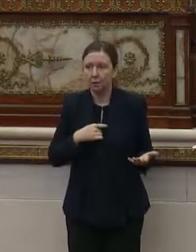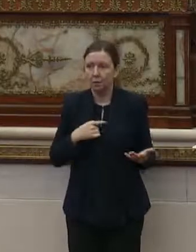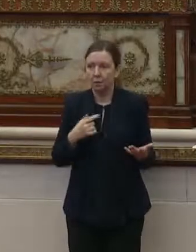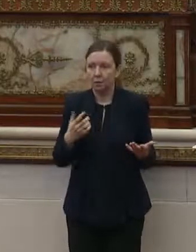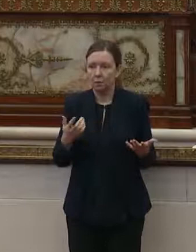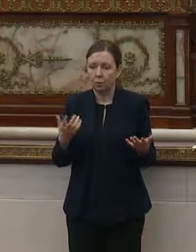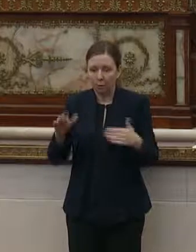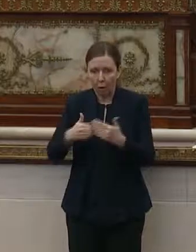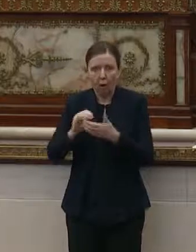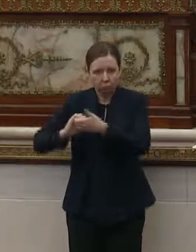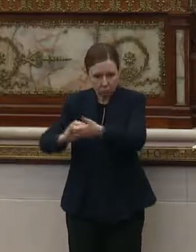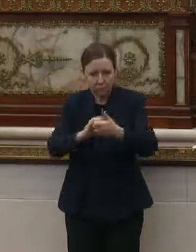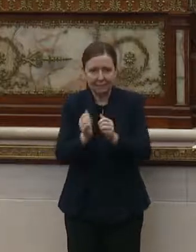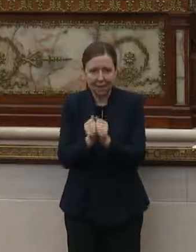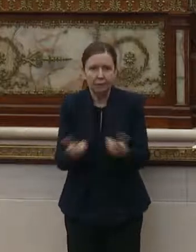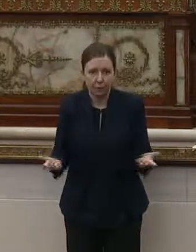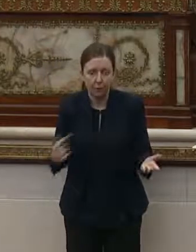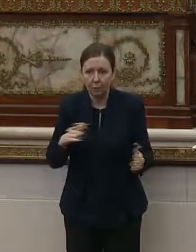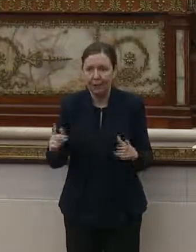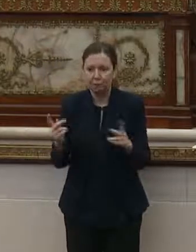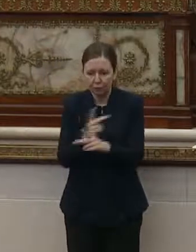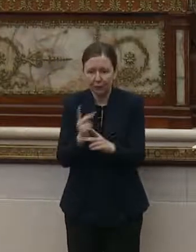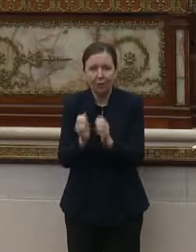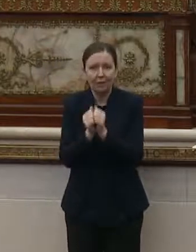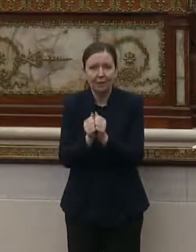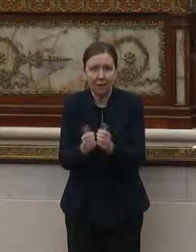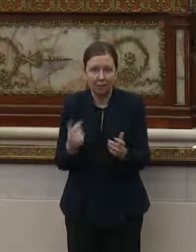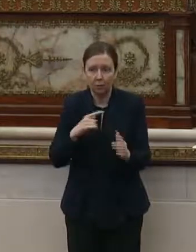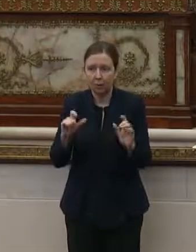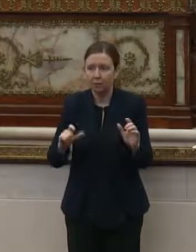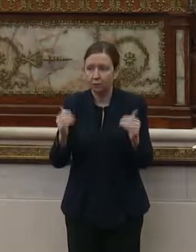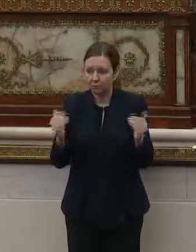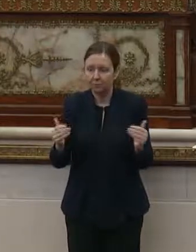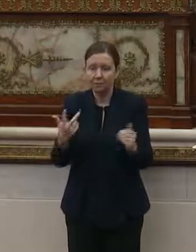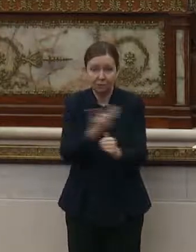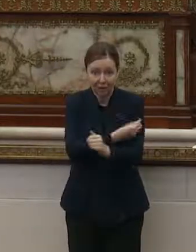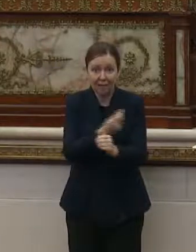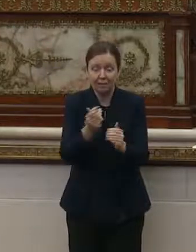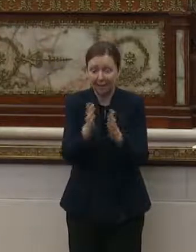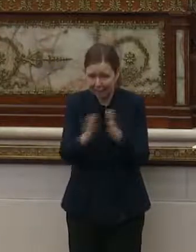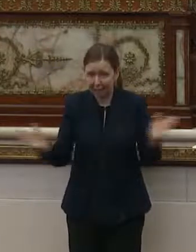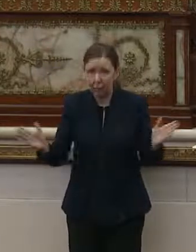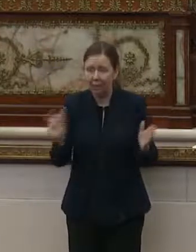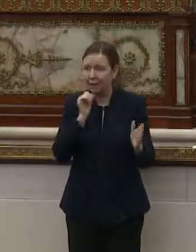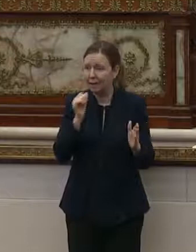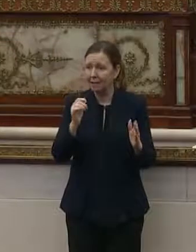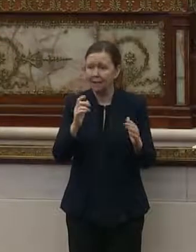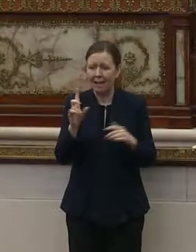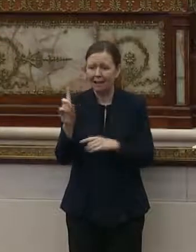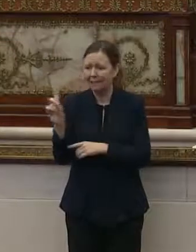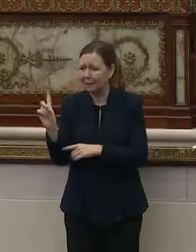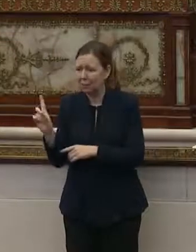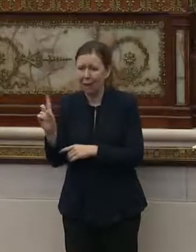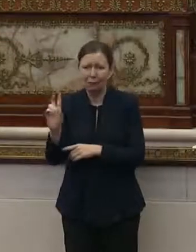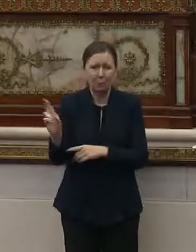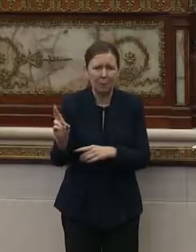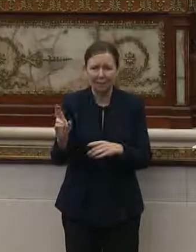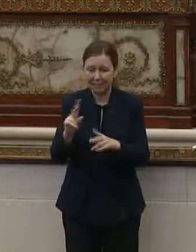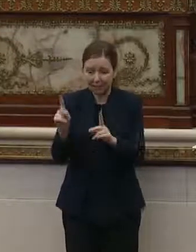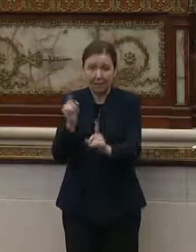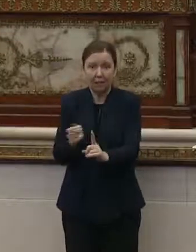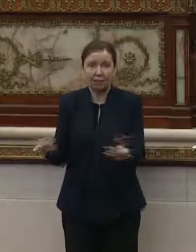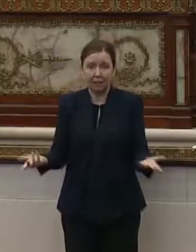this together. We got to figure this out. And we got to move forward, and we got to vaccinate the city. It's not a Democratic or Republican thing. This is a Philadelphia